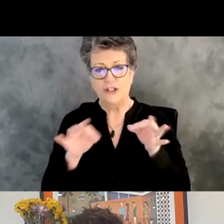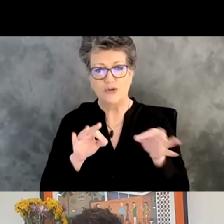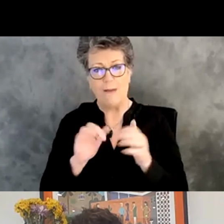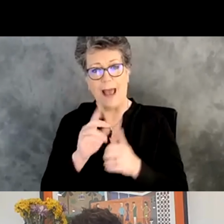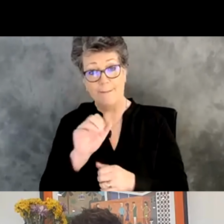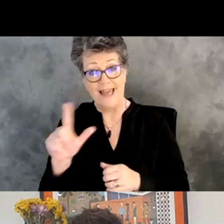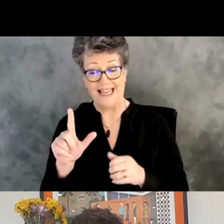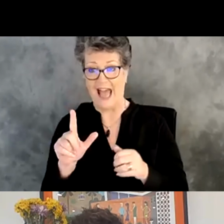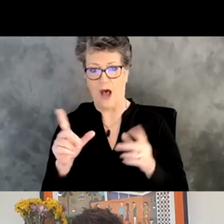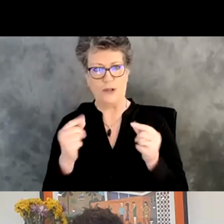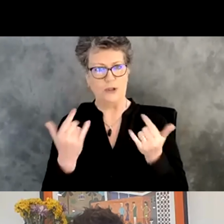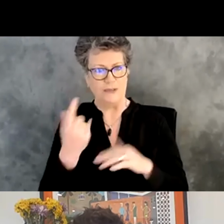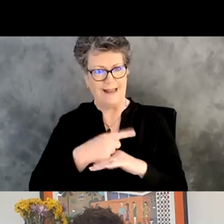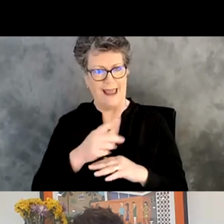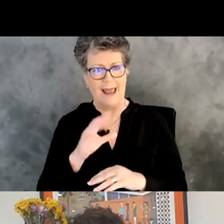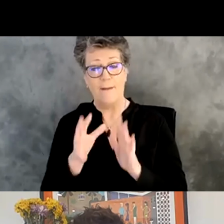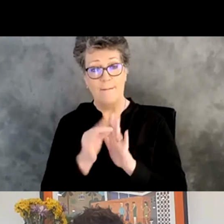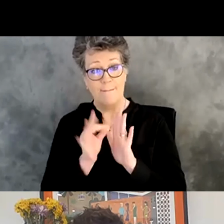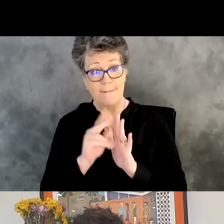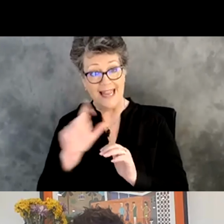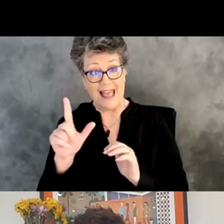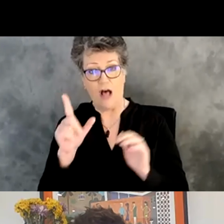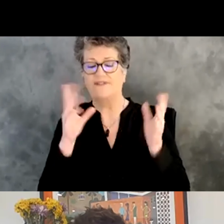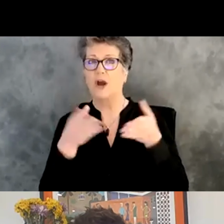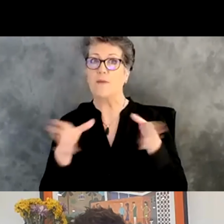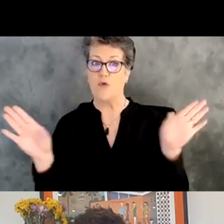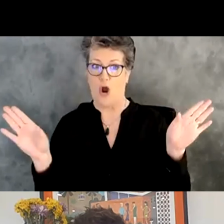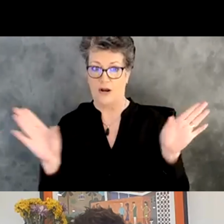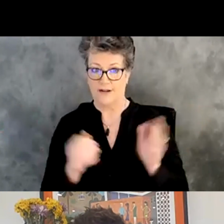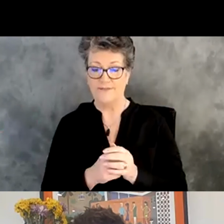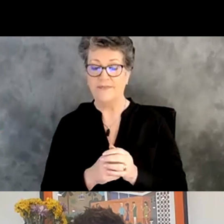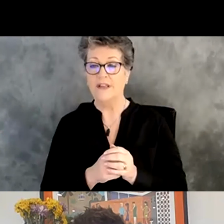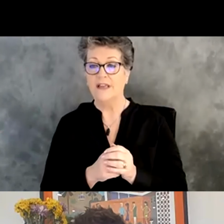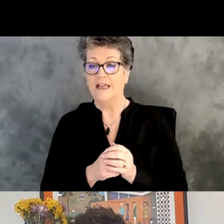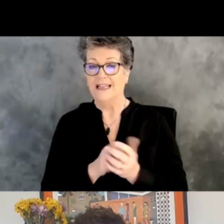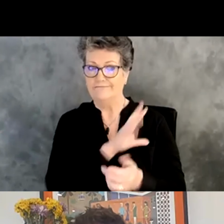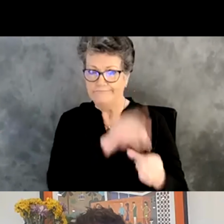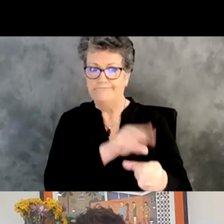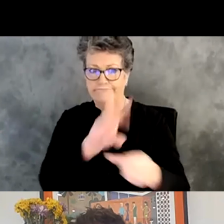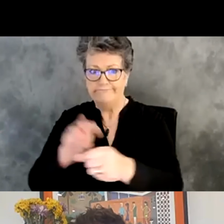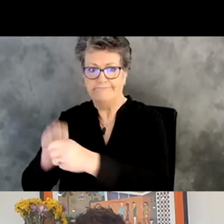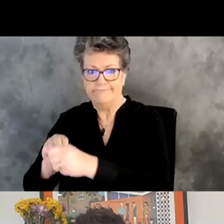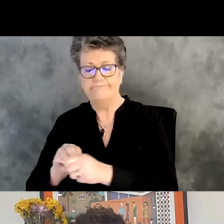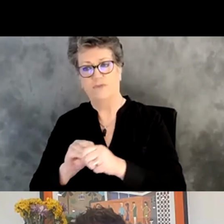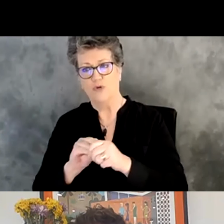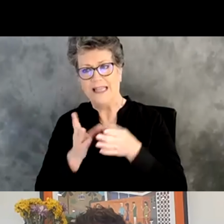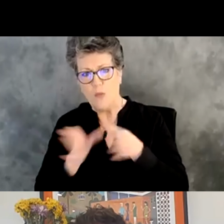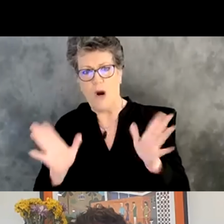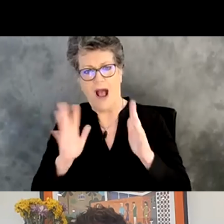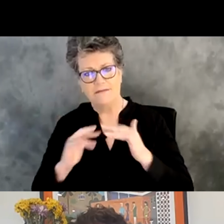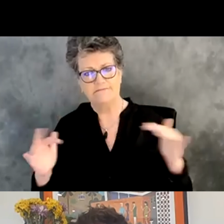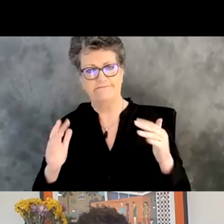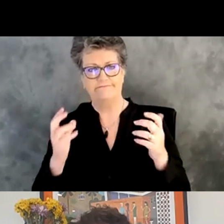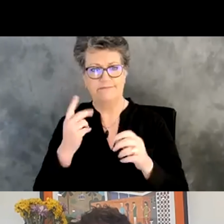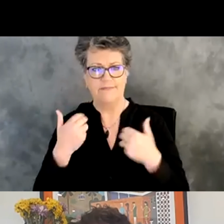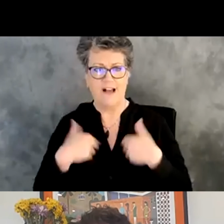exists today. Medi-Cal is very broad. It is far-reaching. It offers a really wide range of healthcare and